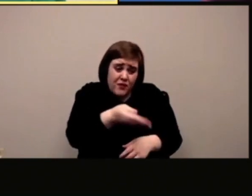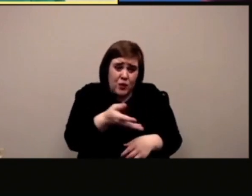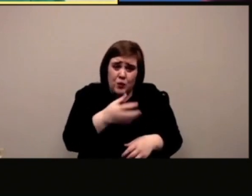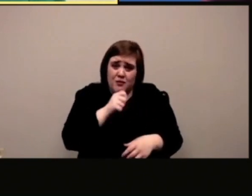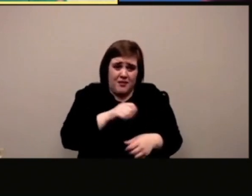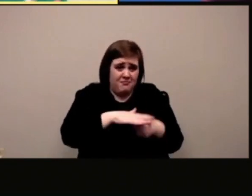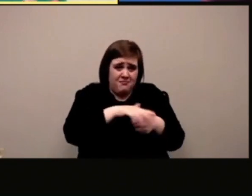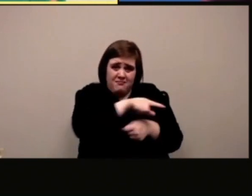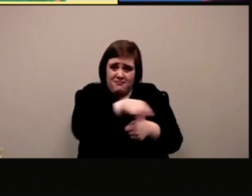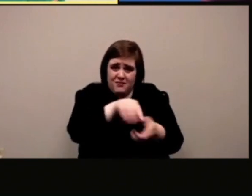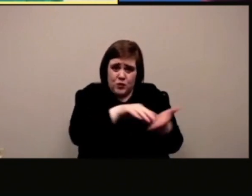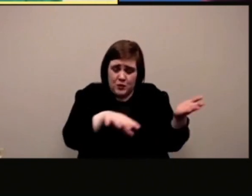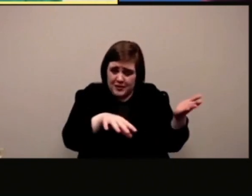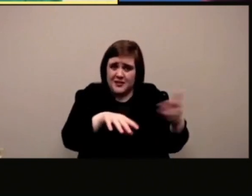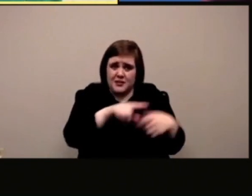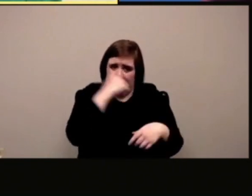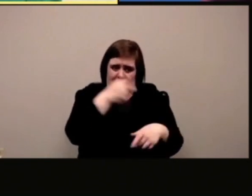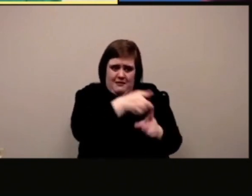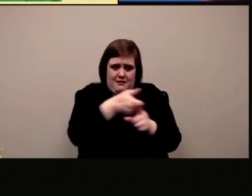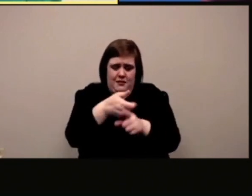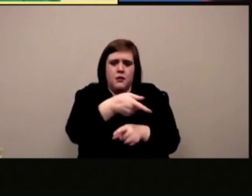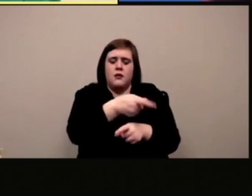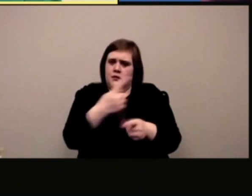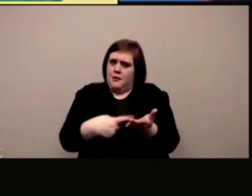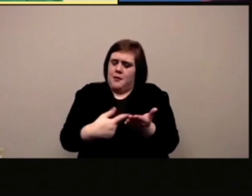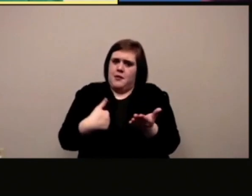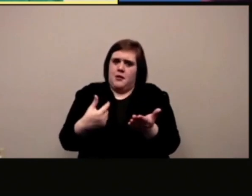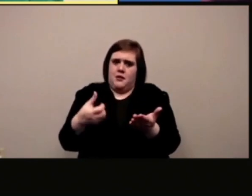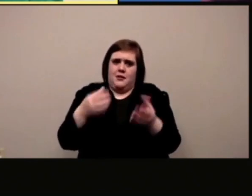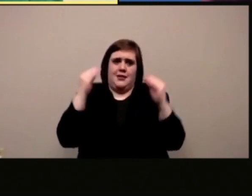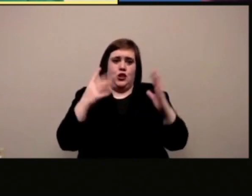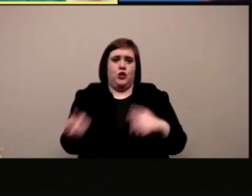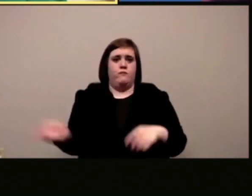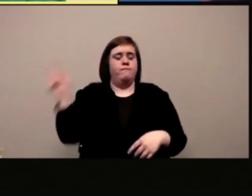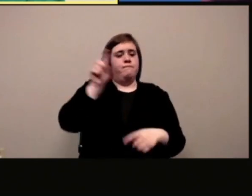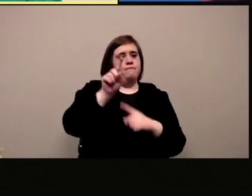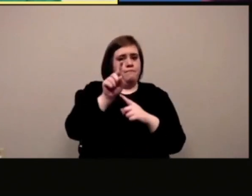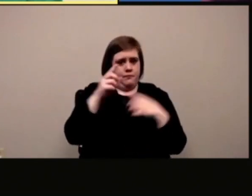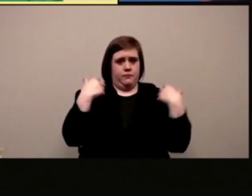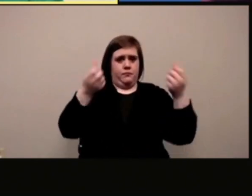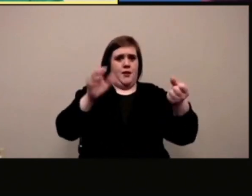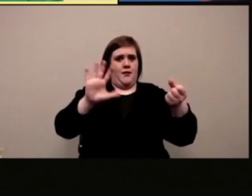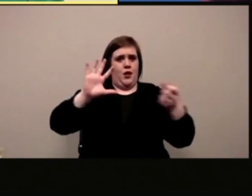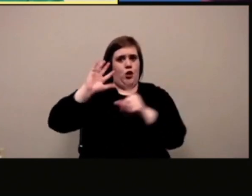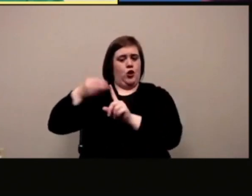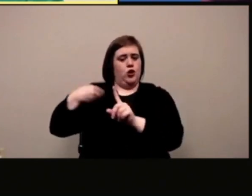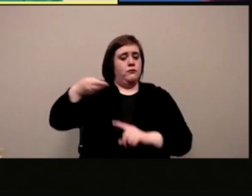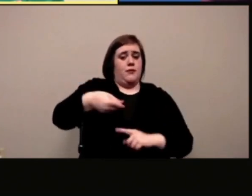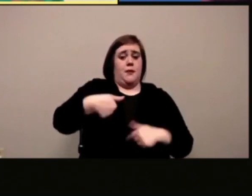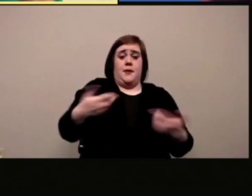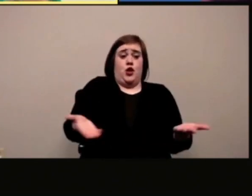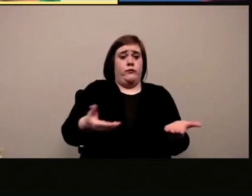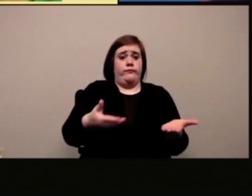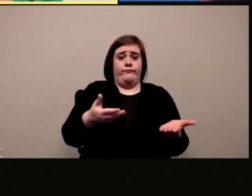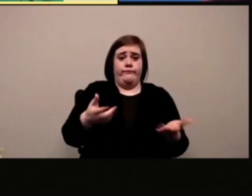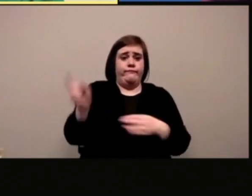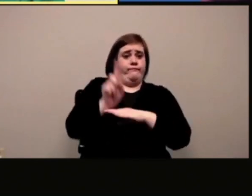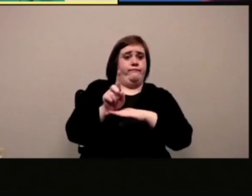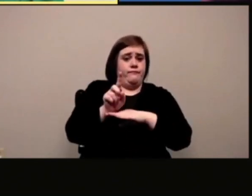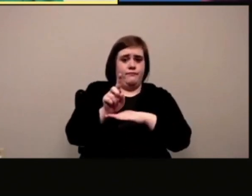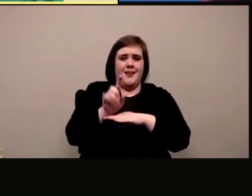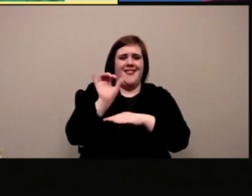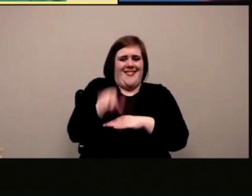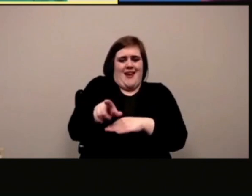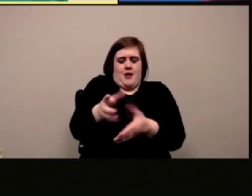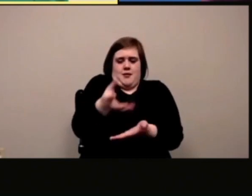African-American students. Sometimes just having a teacher there that is unapologetically bringing their culture as a seat to the table is that missing piece